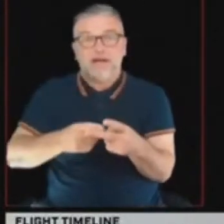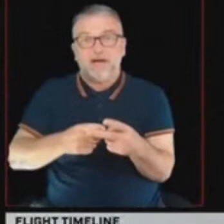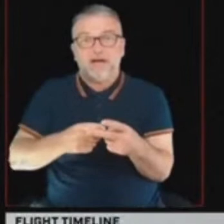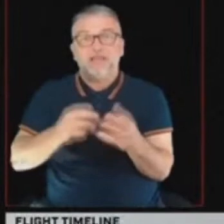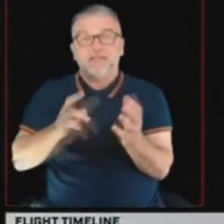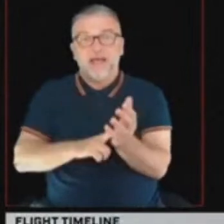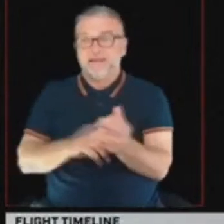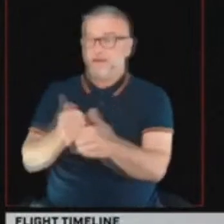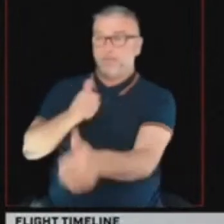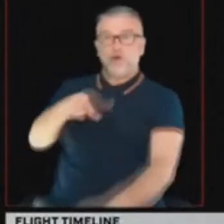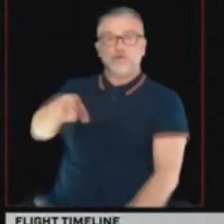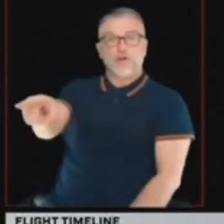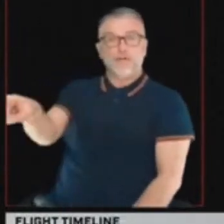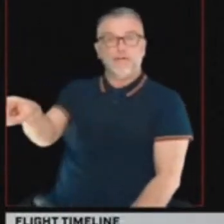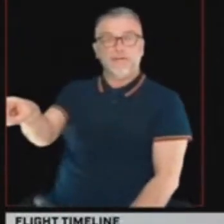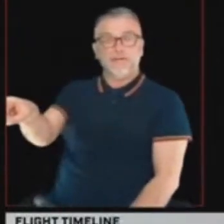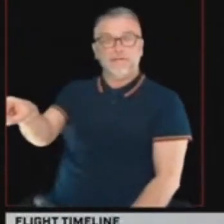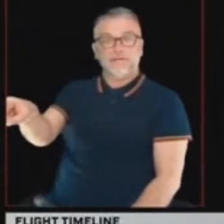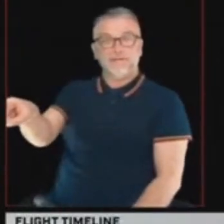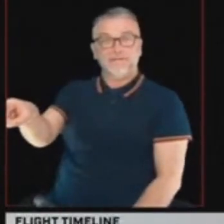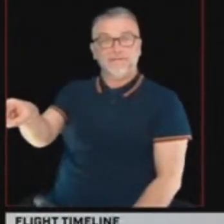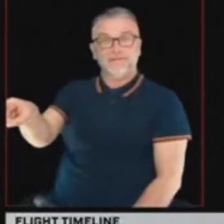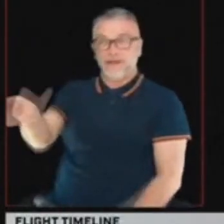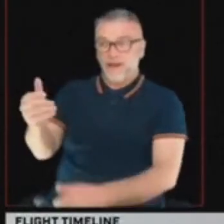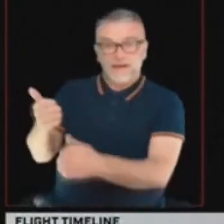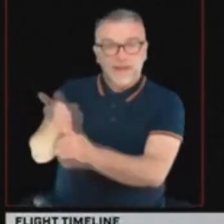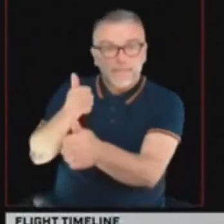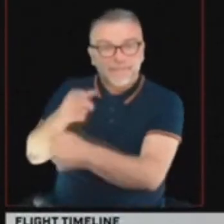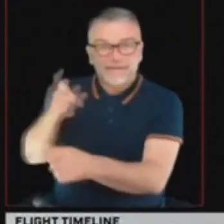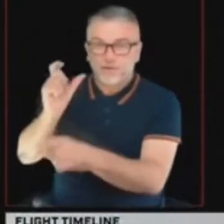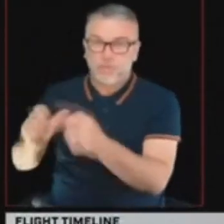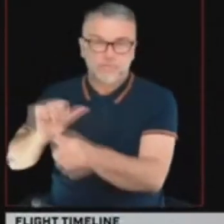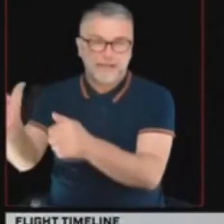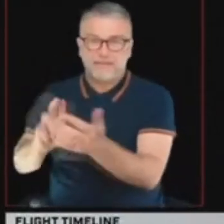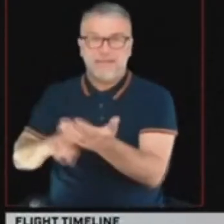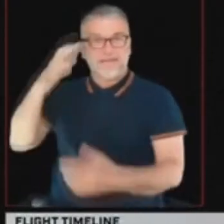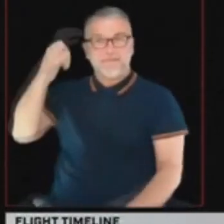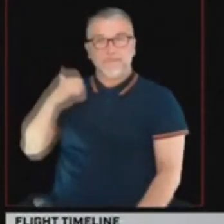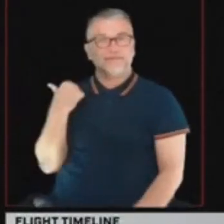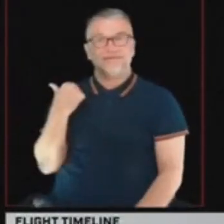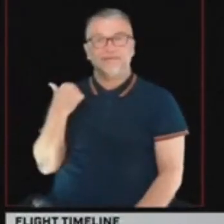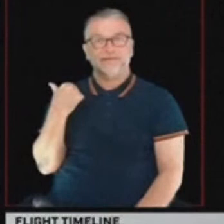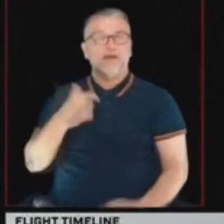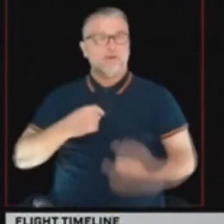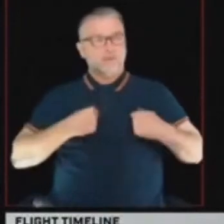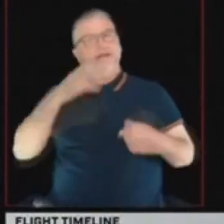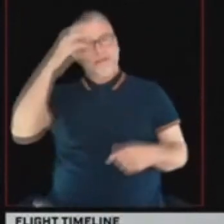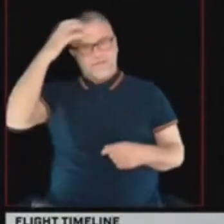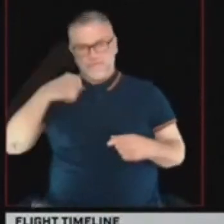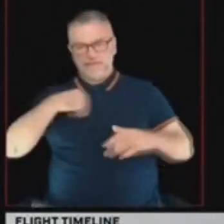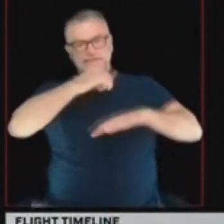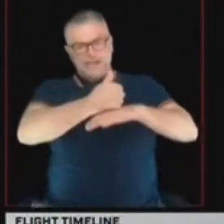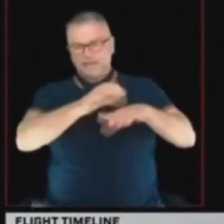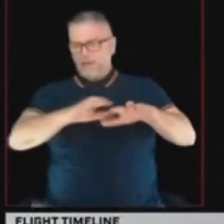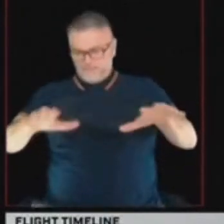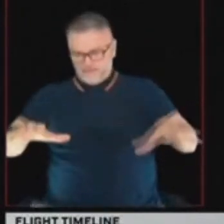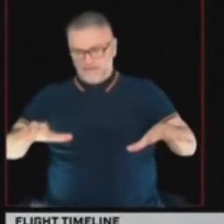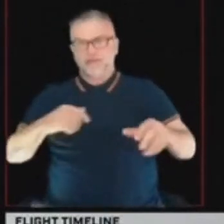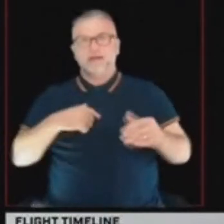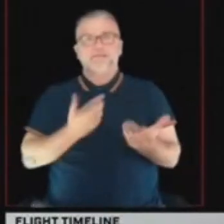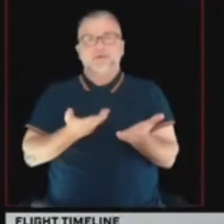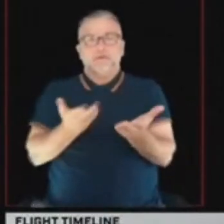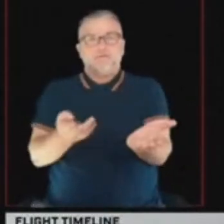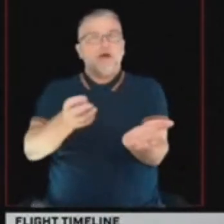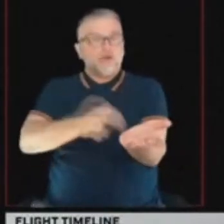commercial environment. So anytime that we on the government side are able to put constructs in place, like the contract that we used